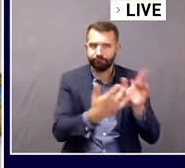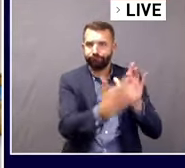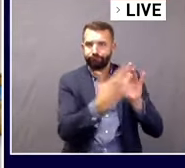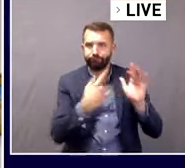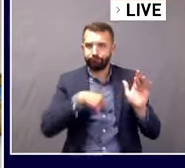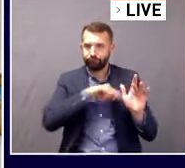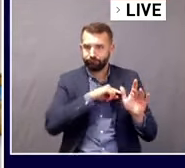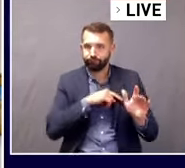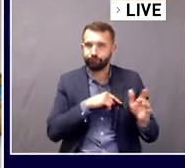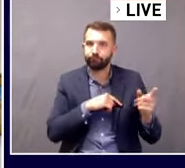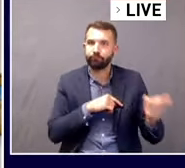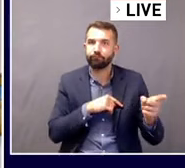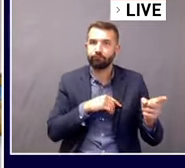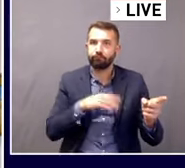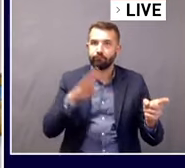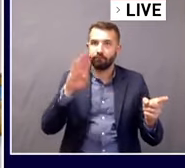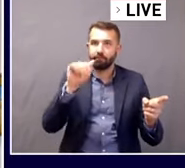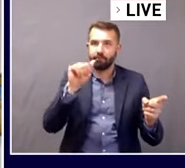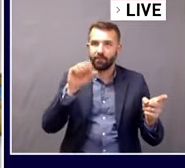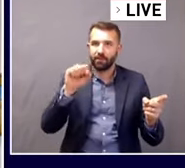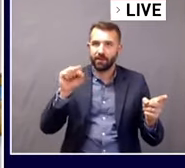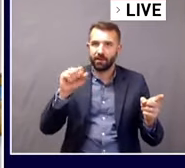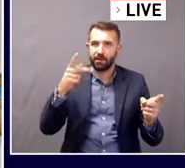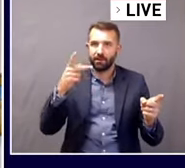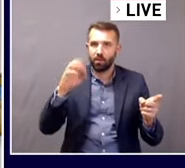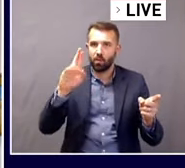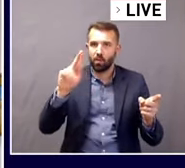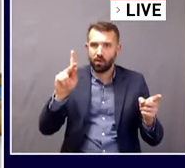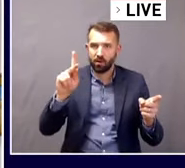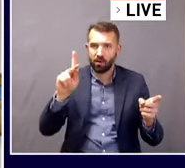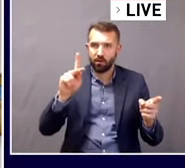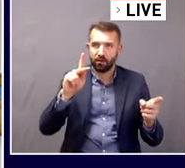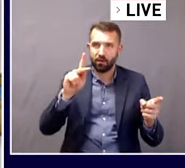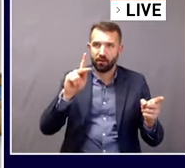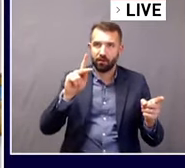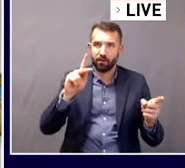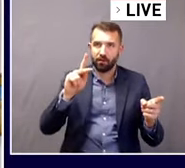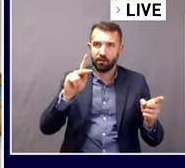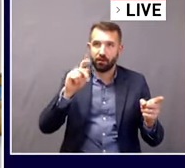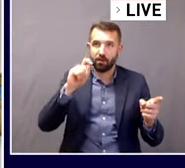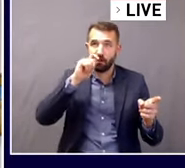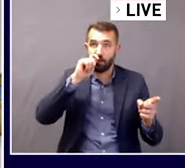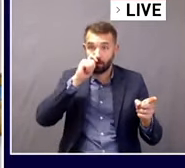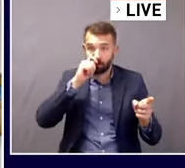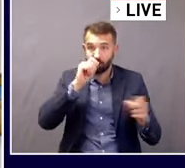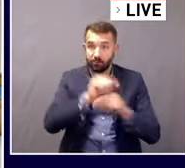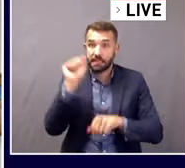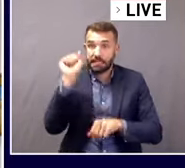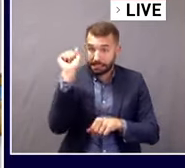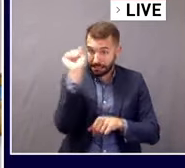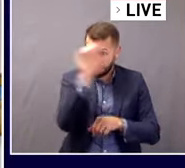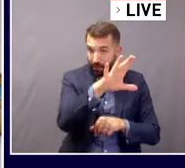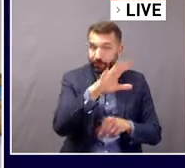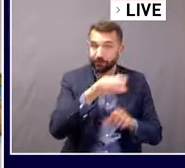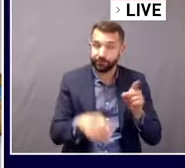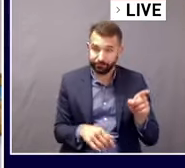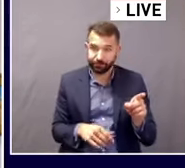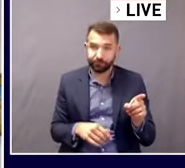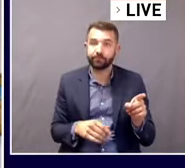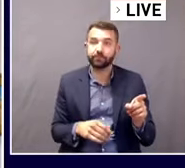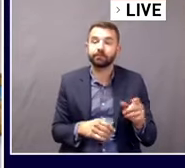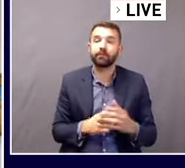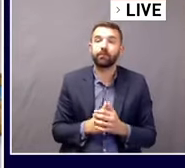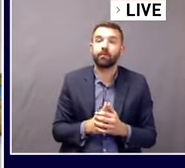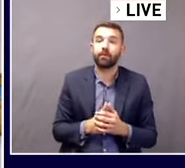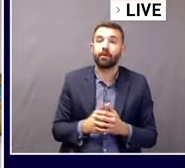Bass Park on Saturday after returning to a visit out of state, and was just told that the earliest they can expect to get their results